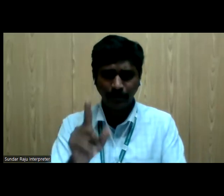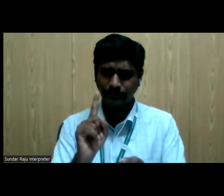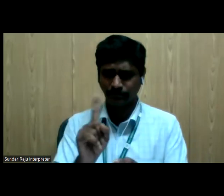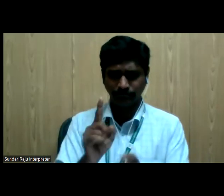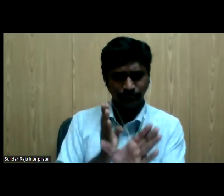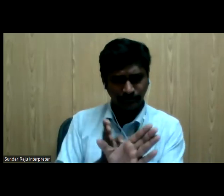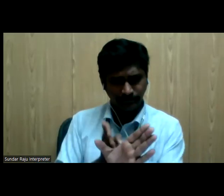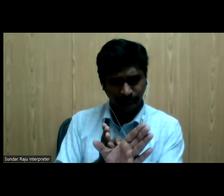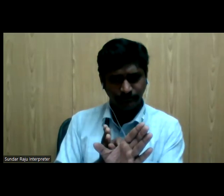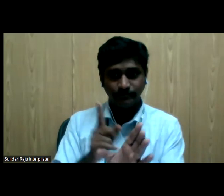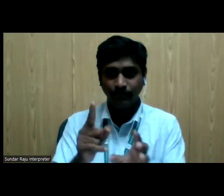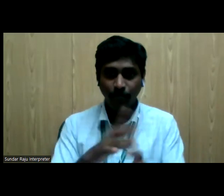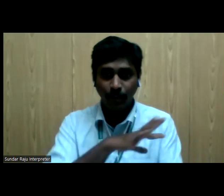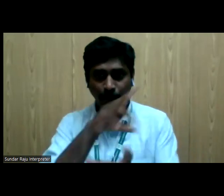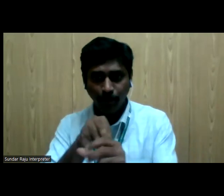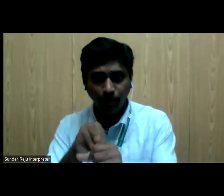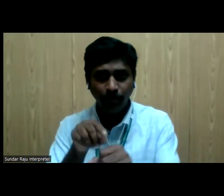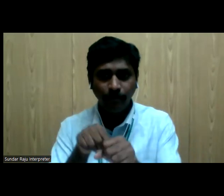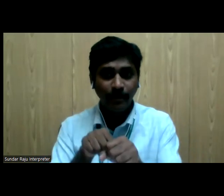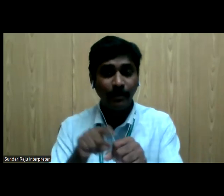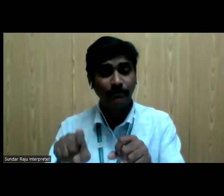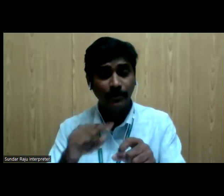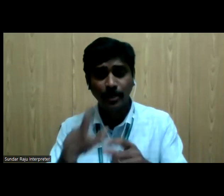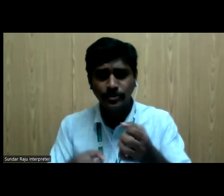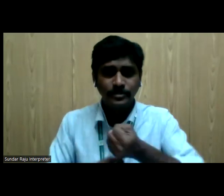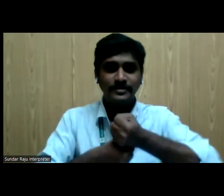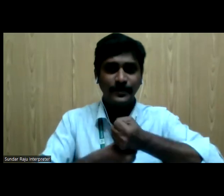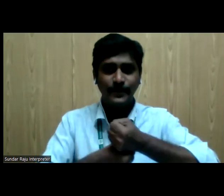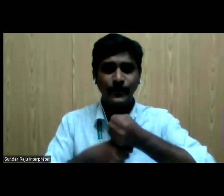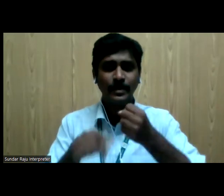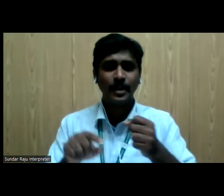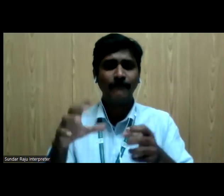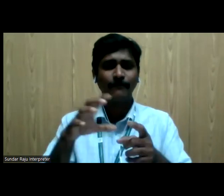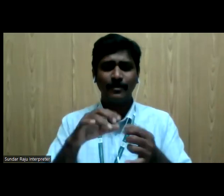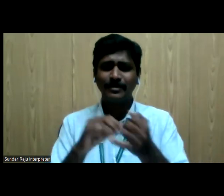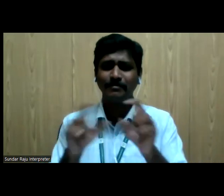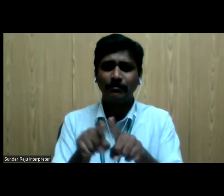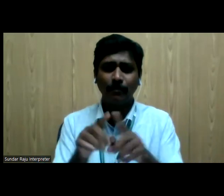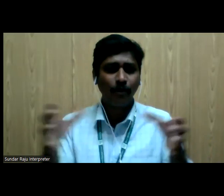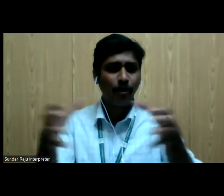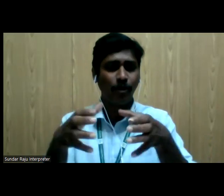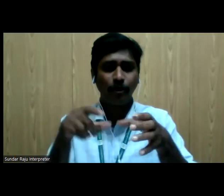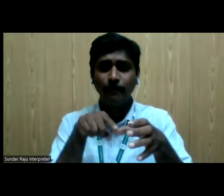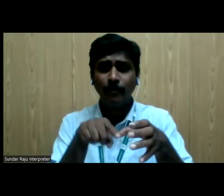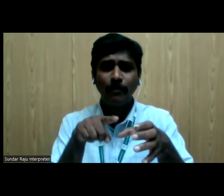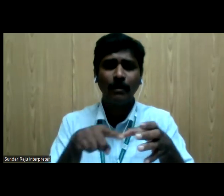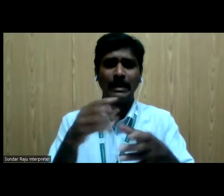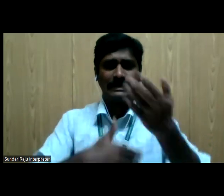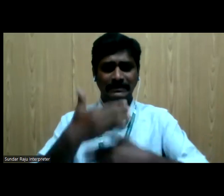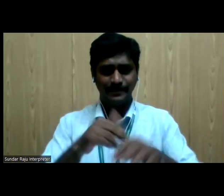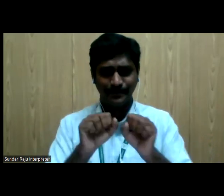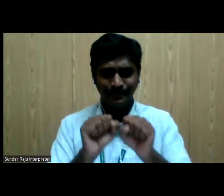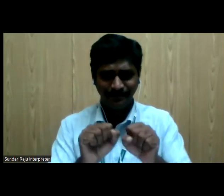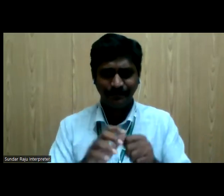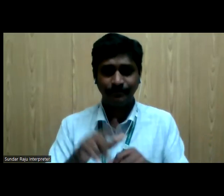through a reliable and evolving digital hub and a supportive online peer community. We host a digital platform with trustworthy